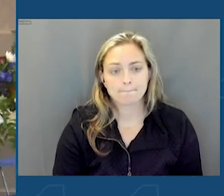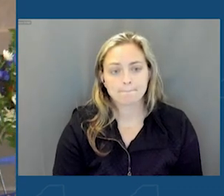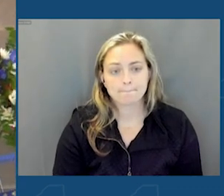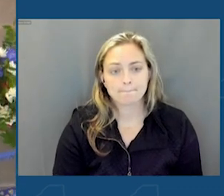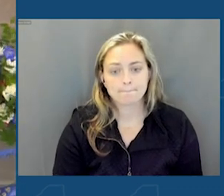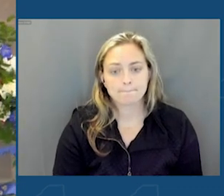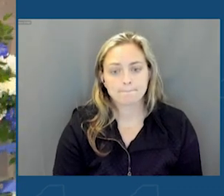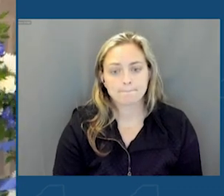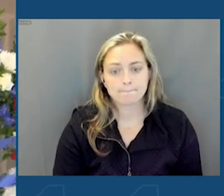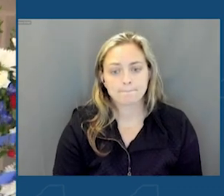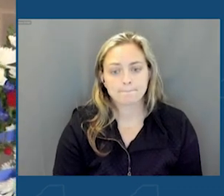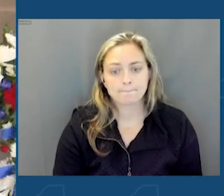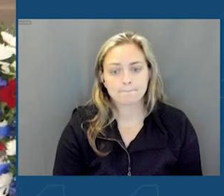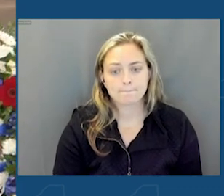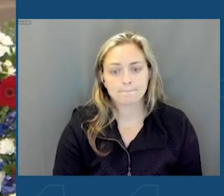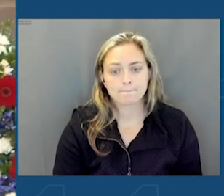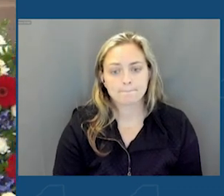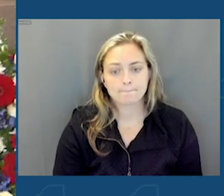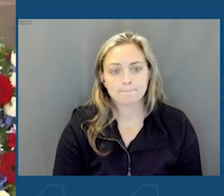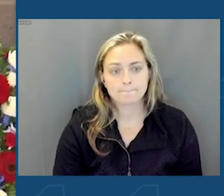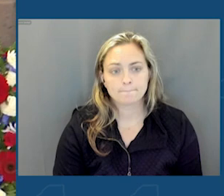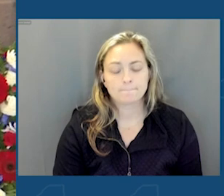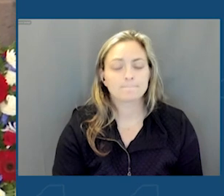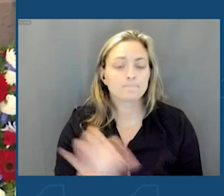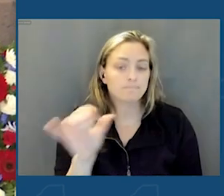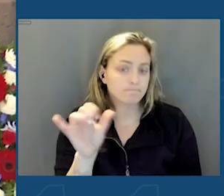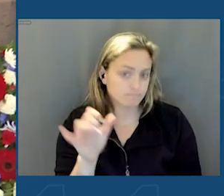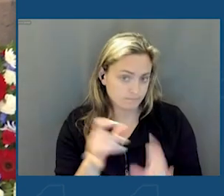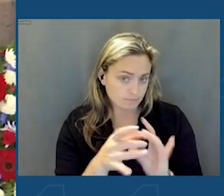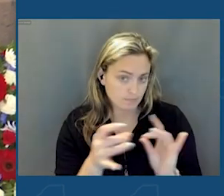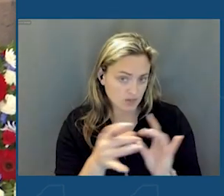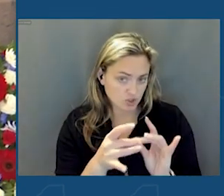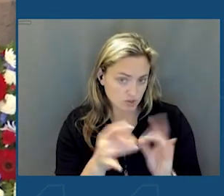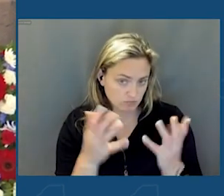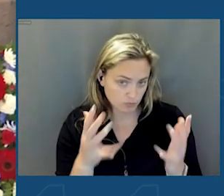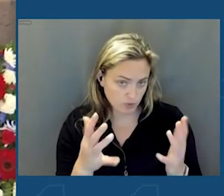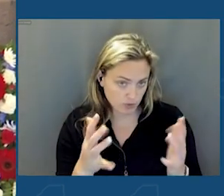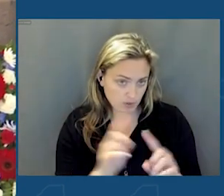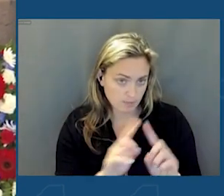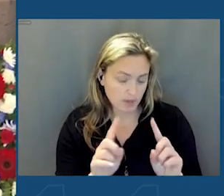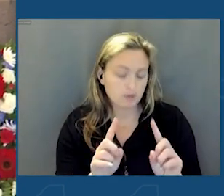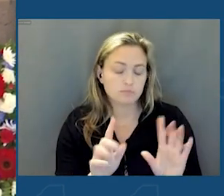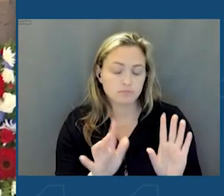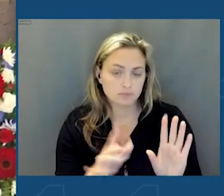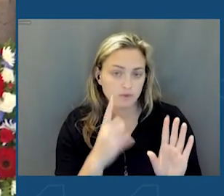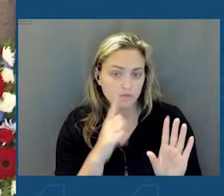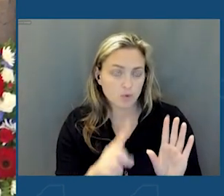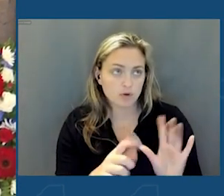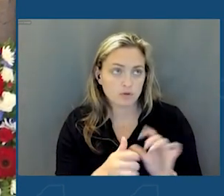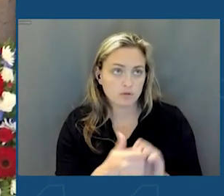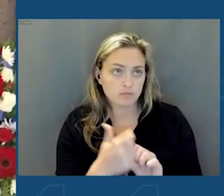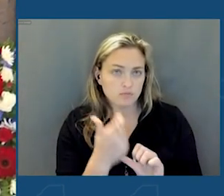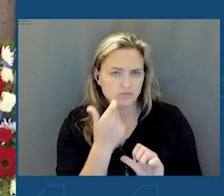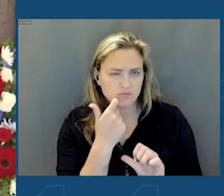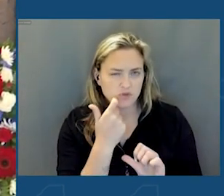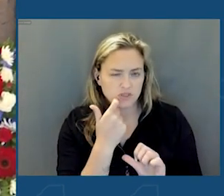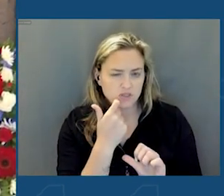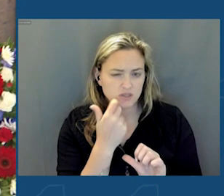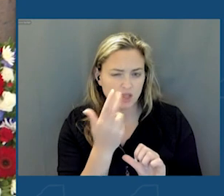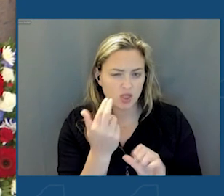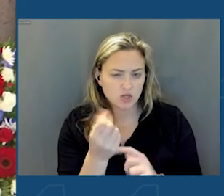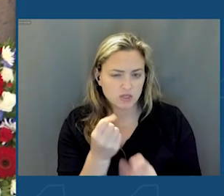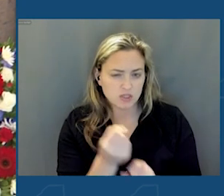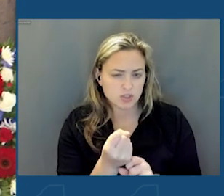And then they were also mentioned, and for the last, I think he said 13